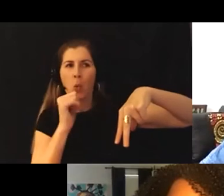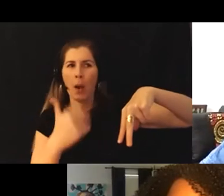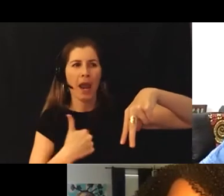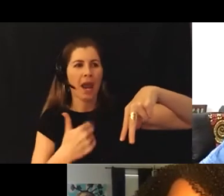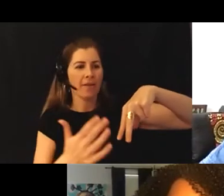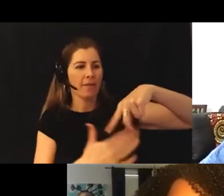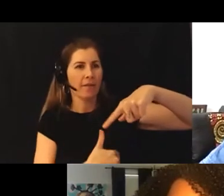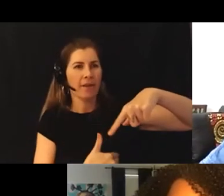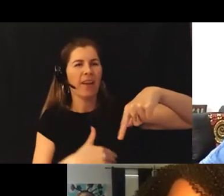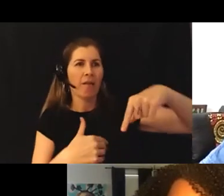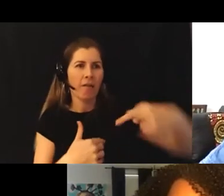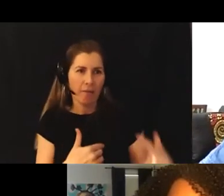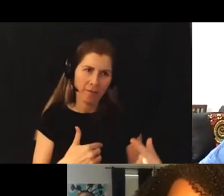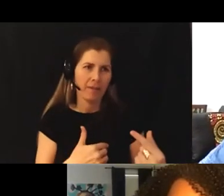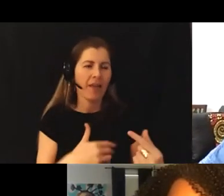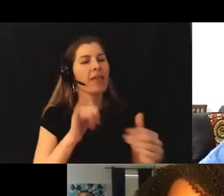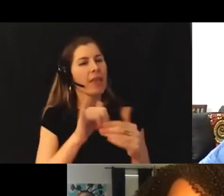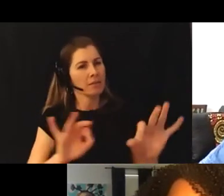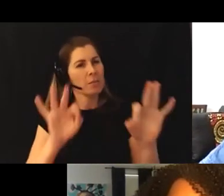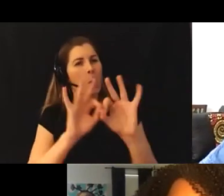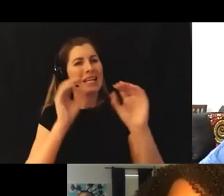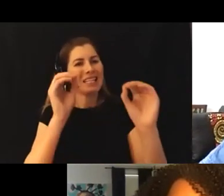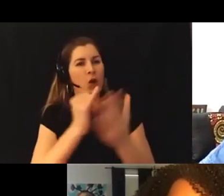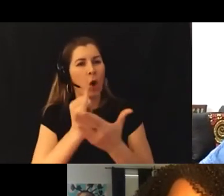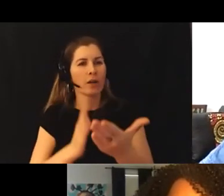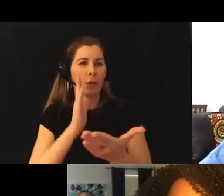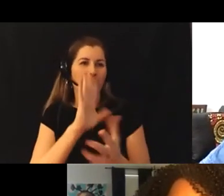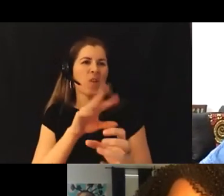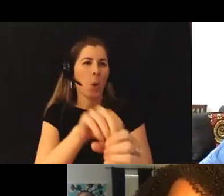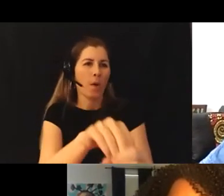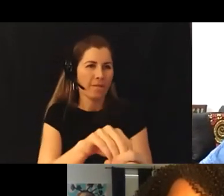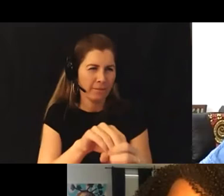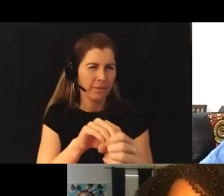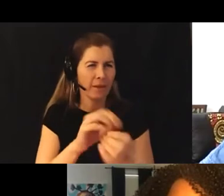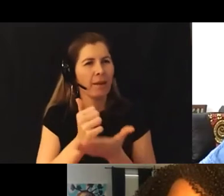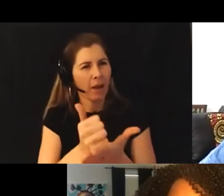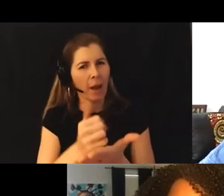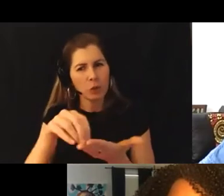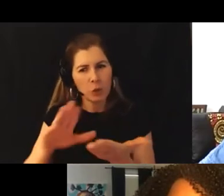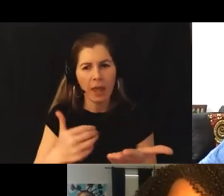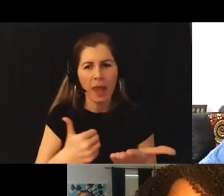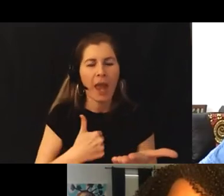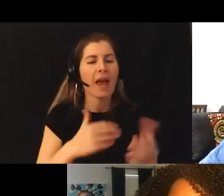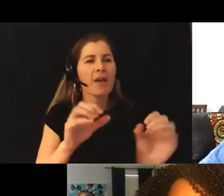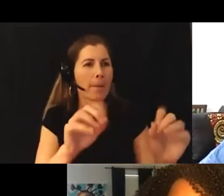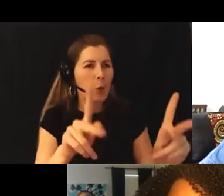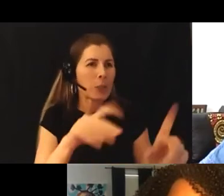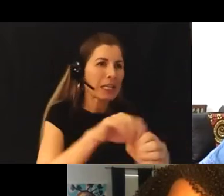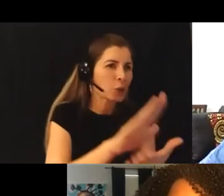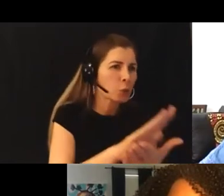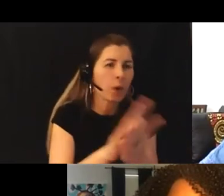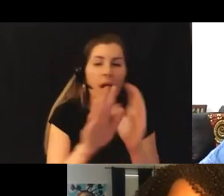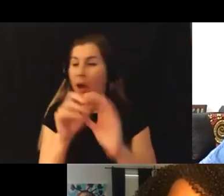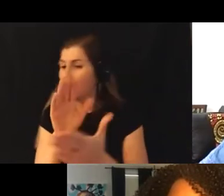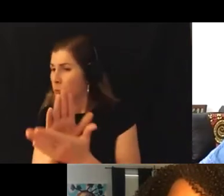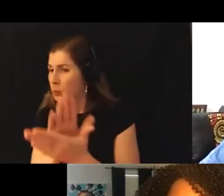critical role that teaching artists play. And really providing opportunities for students in school or out of school to work with